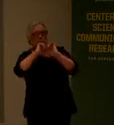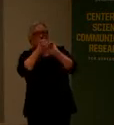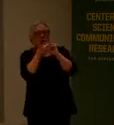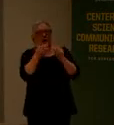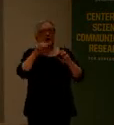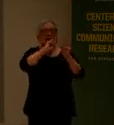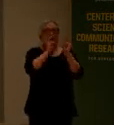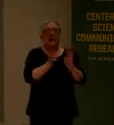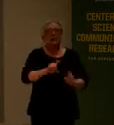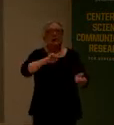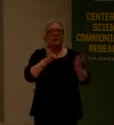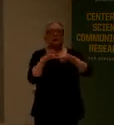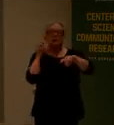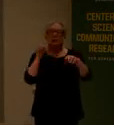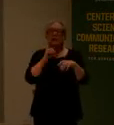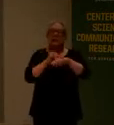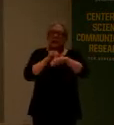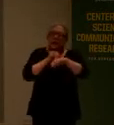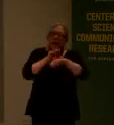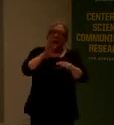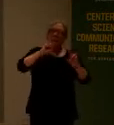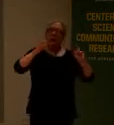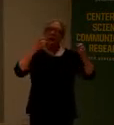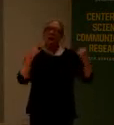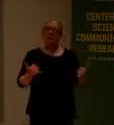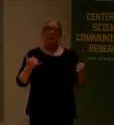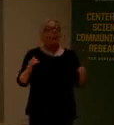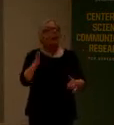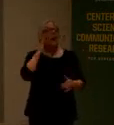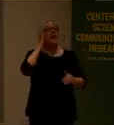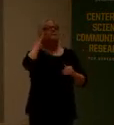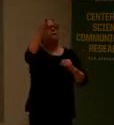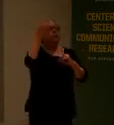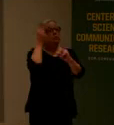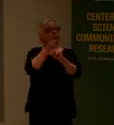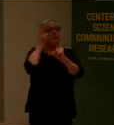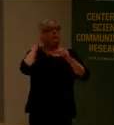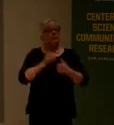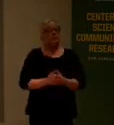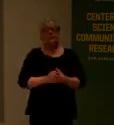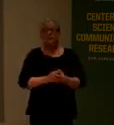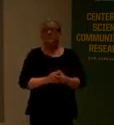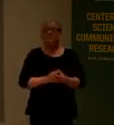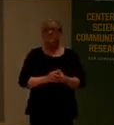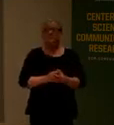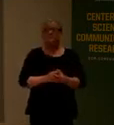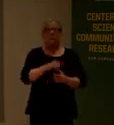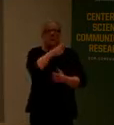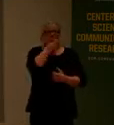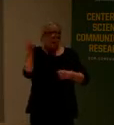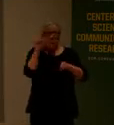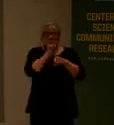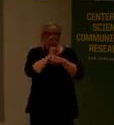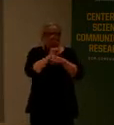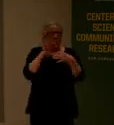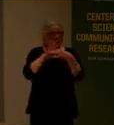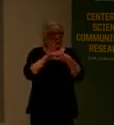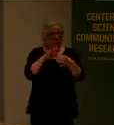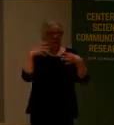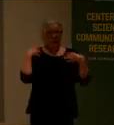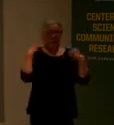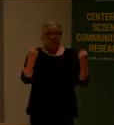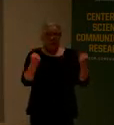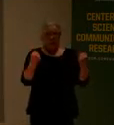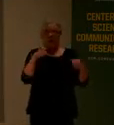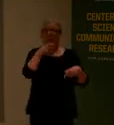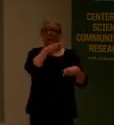is impacting that issue now and will so in the future. If you work on health, you can add that climate